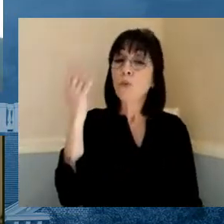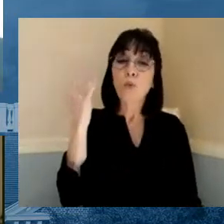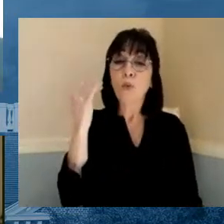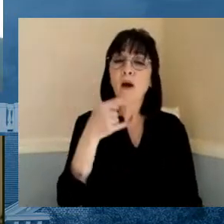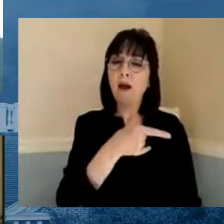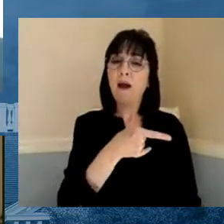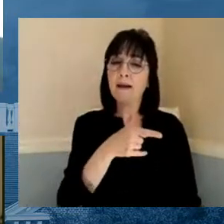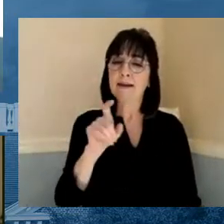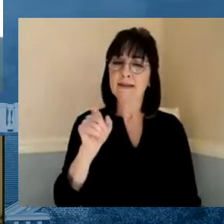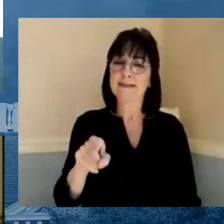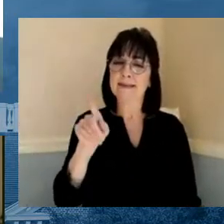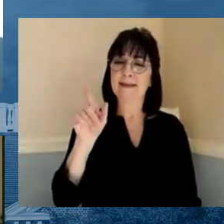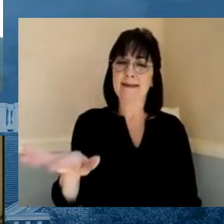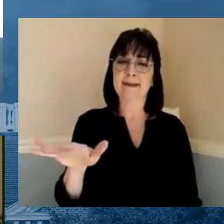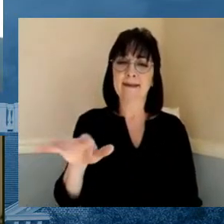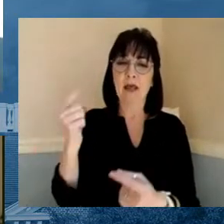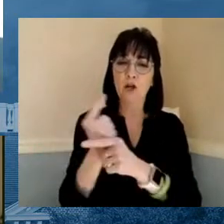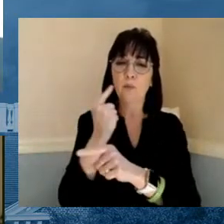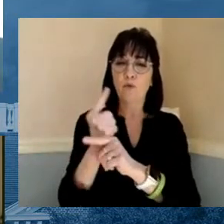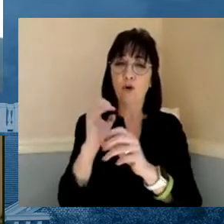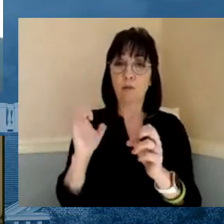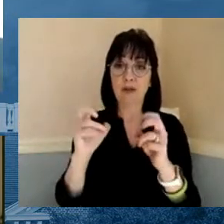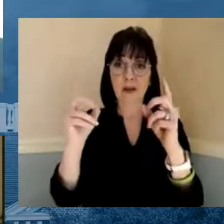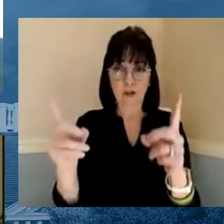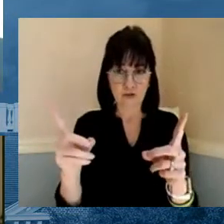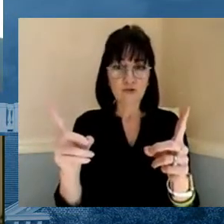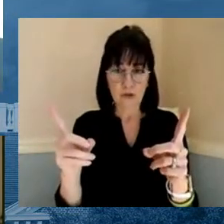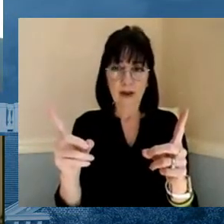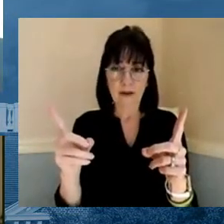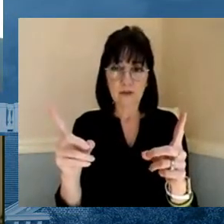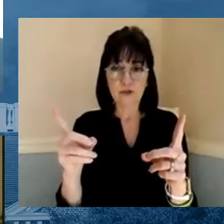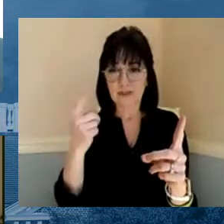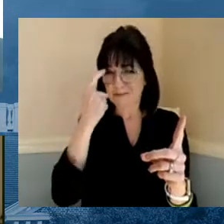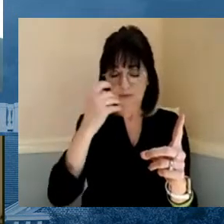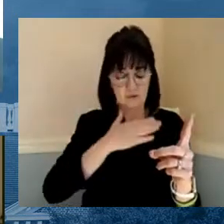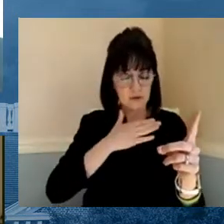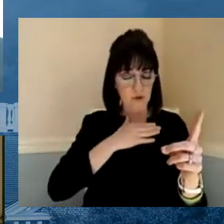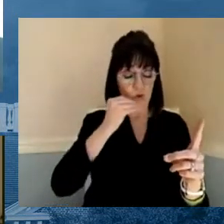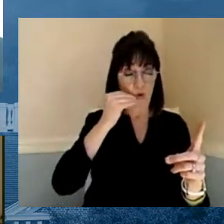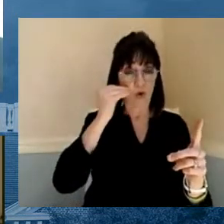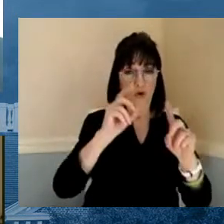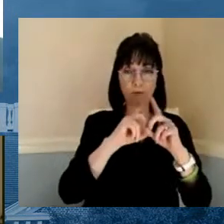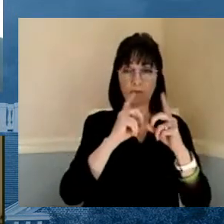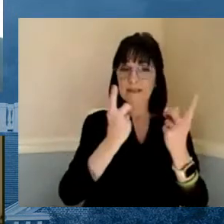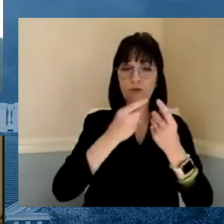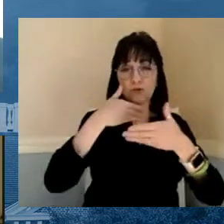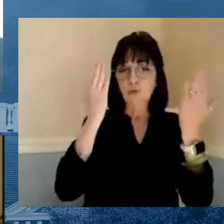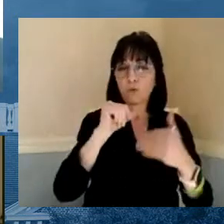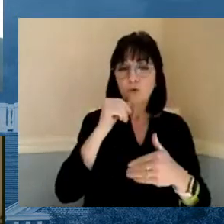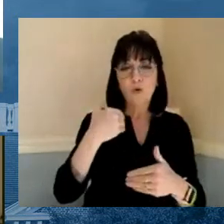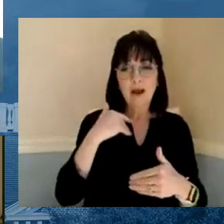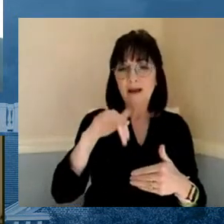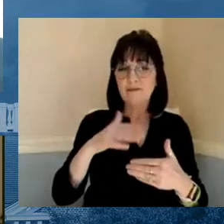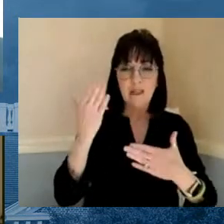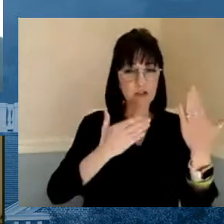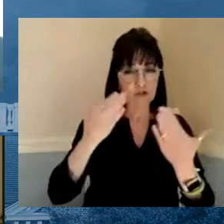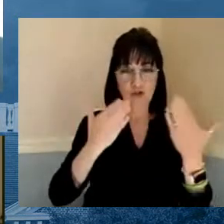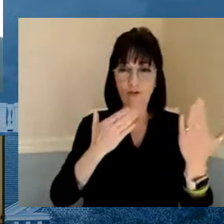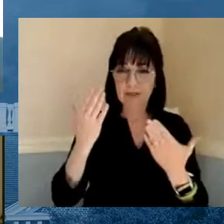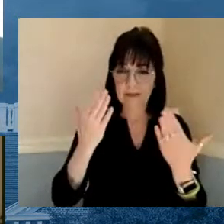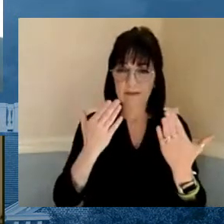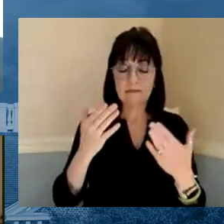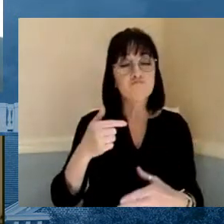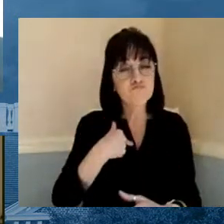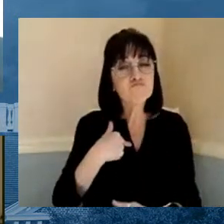appropriate education. While he has made progress at his current school, and we are made to feel that we are part of their team,